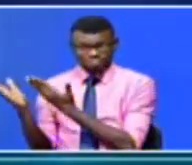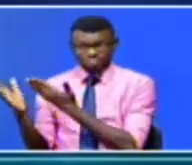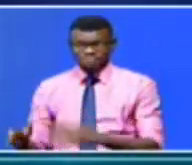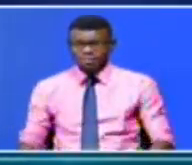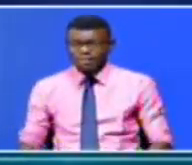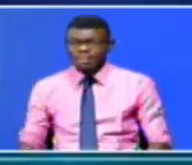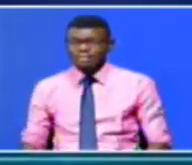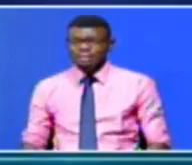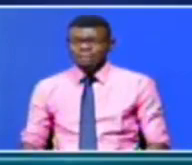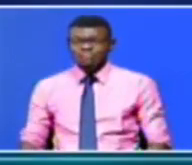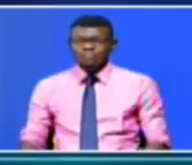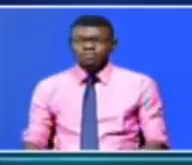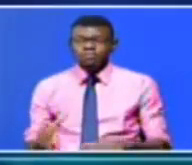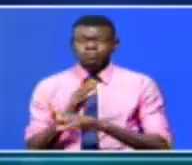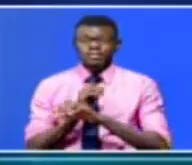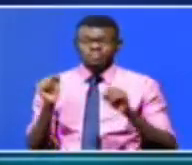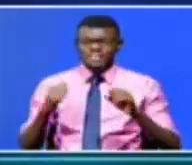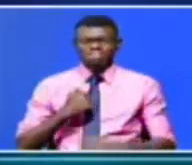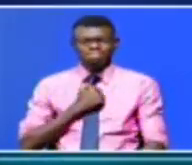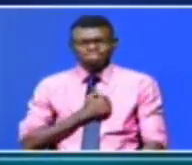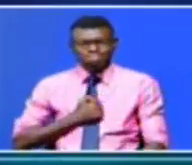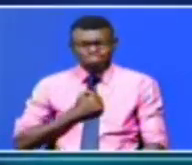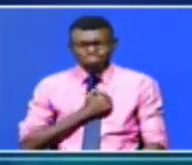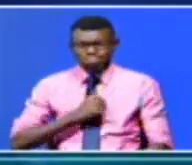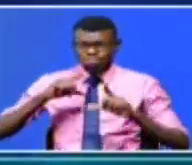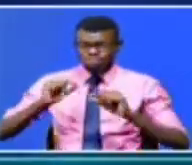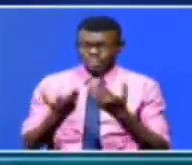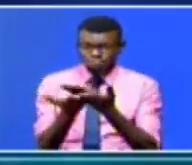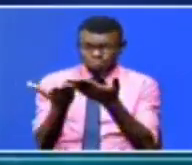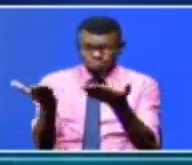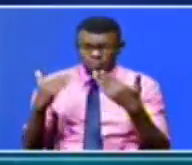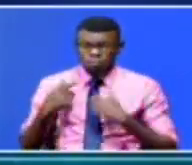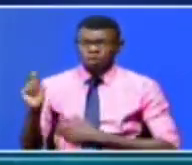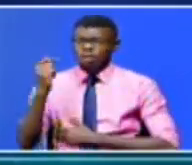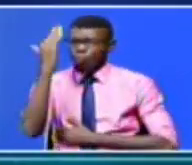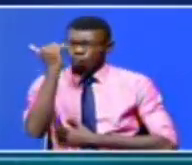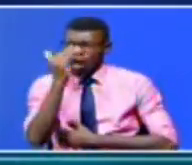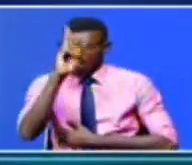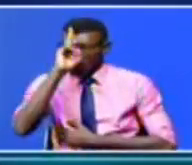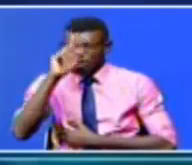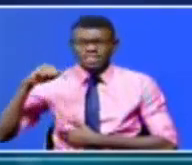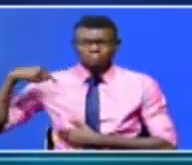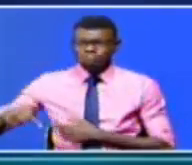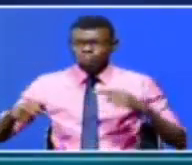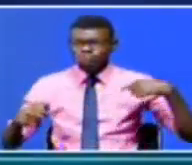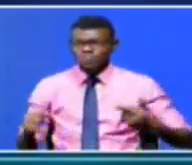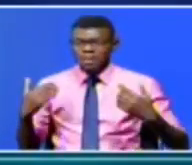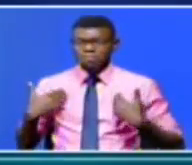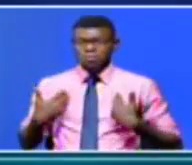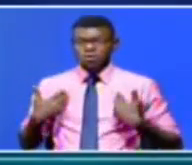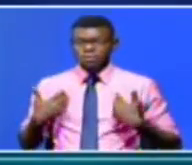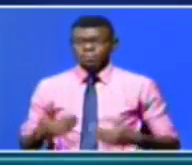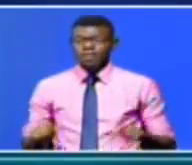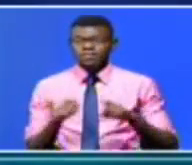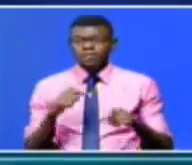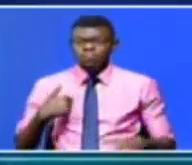Incidents that prompted the head of state to apologize to Kenyans for excessive use of force by those meant to protect them. And I want